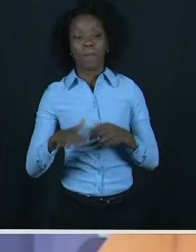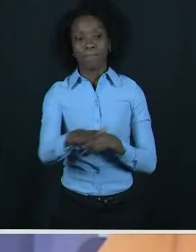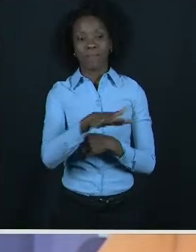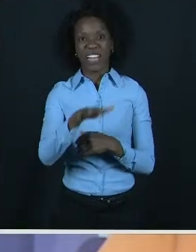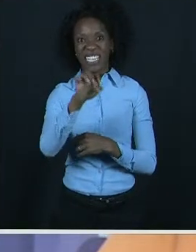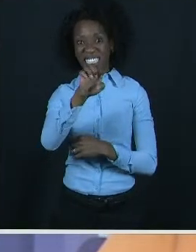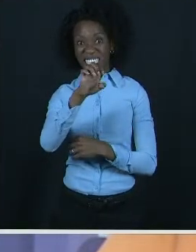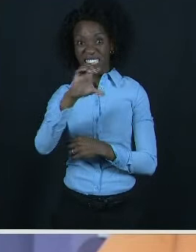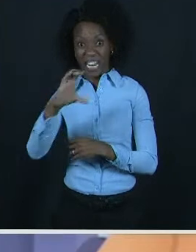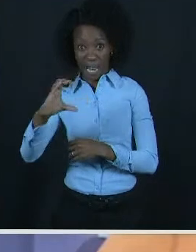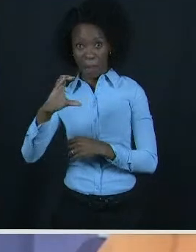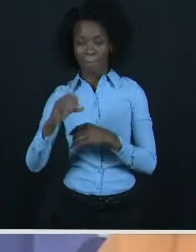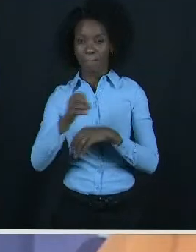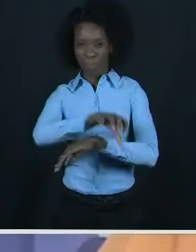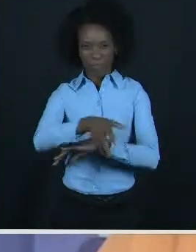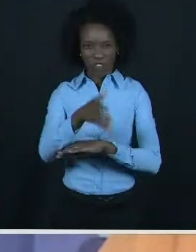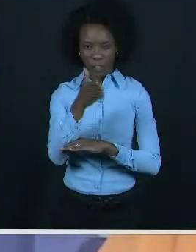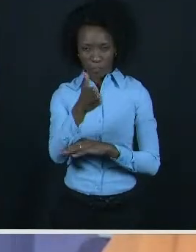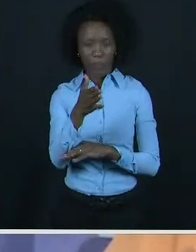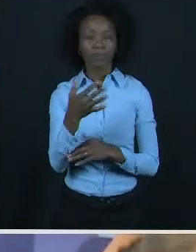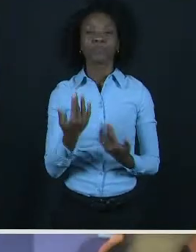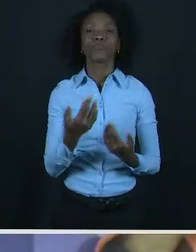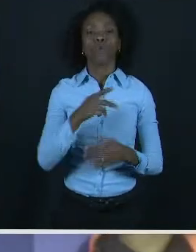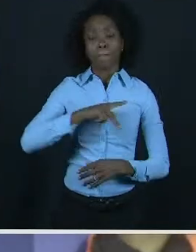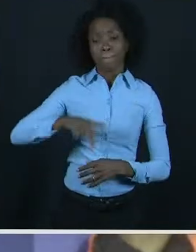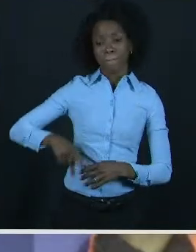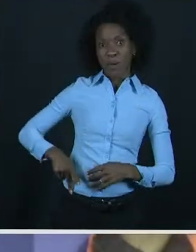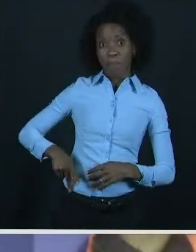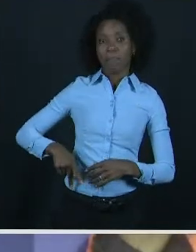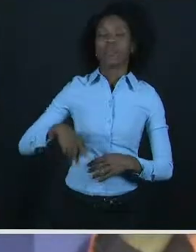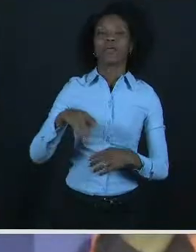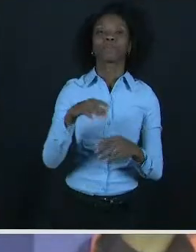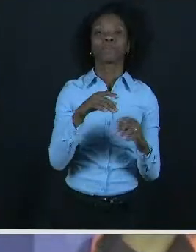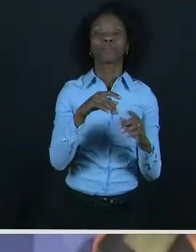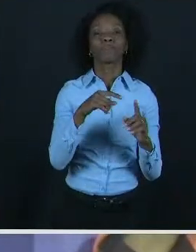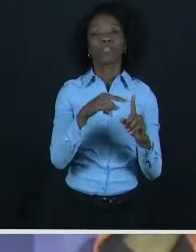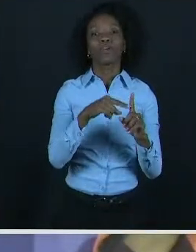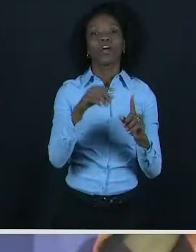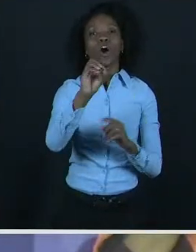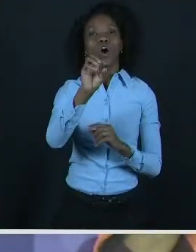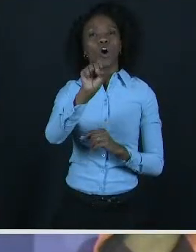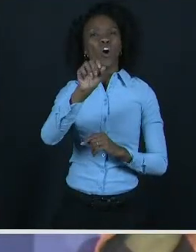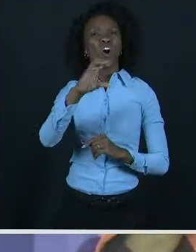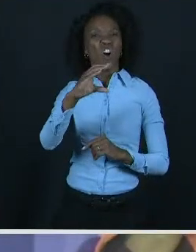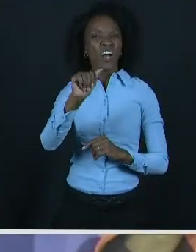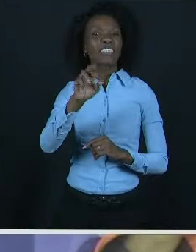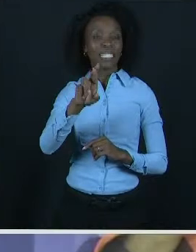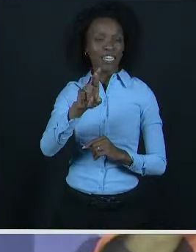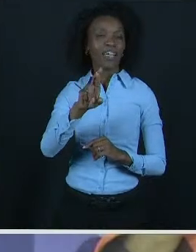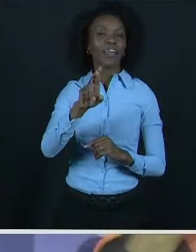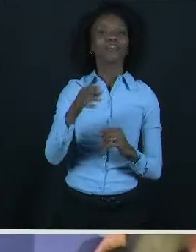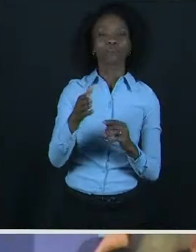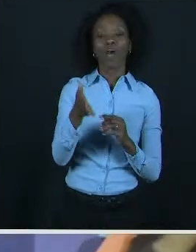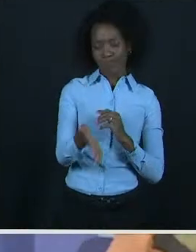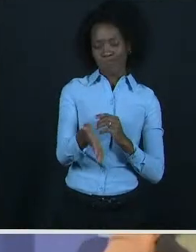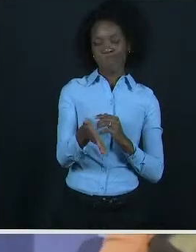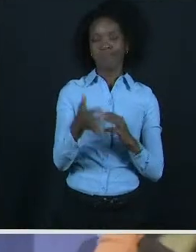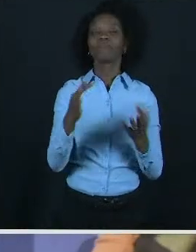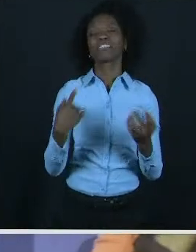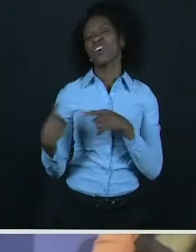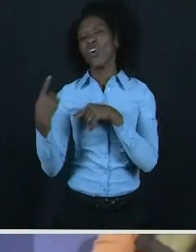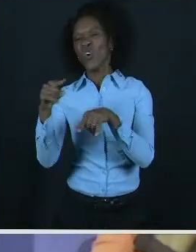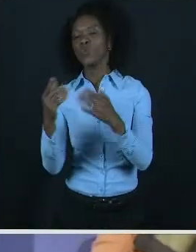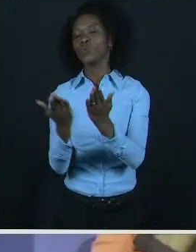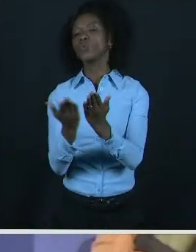Cape. Premier Oscar Mabuyane is here. I went to a